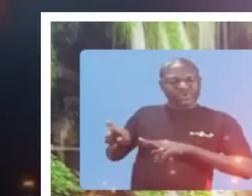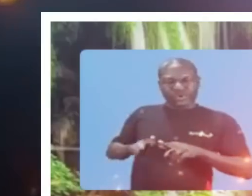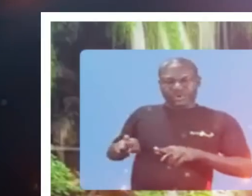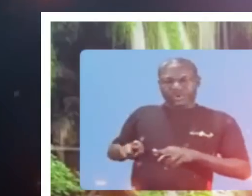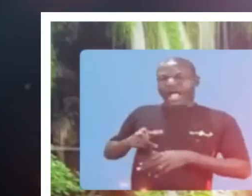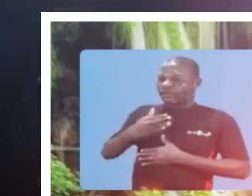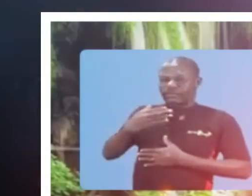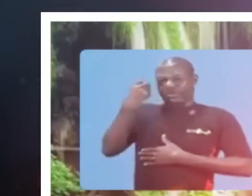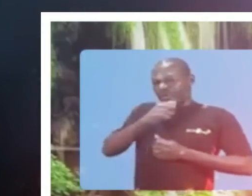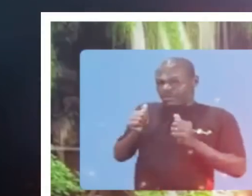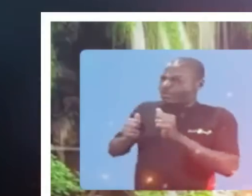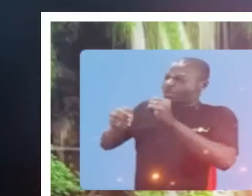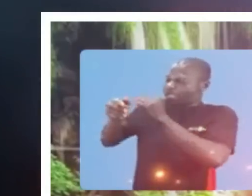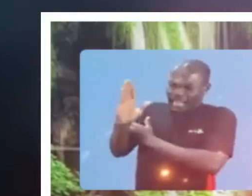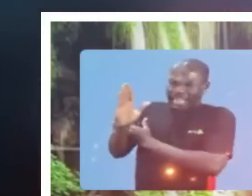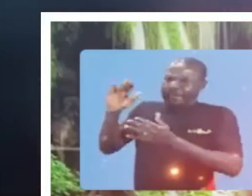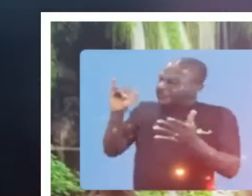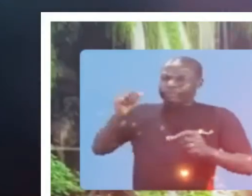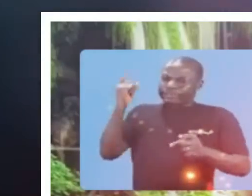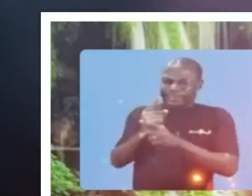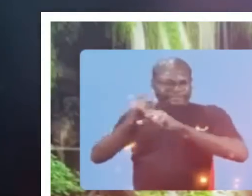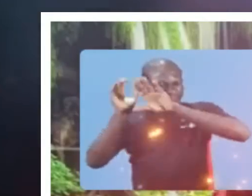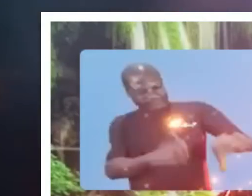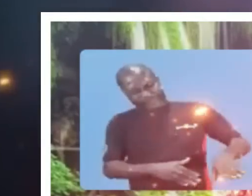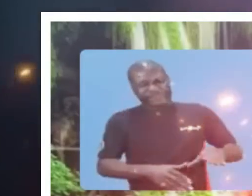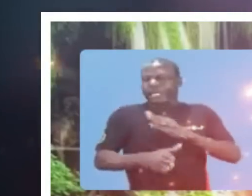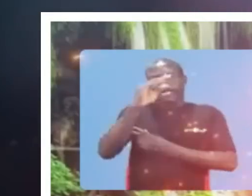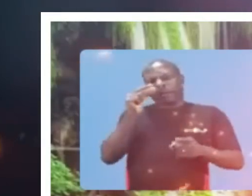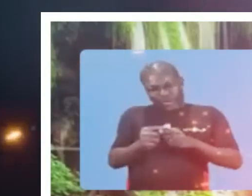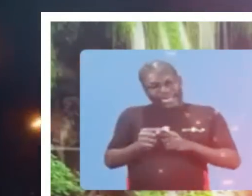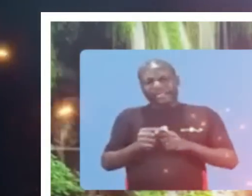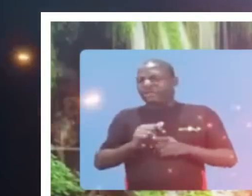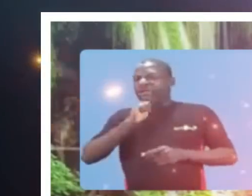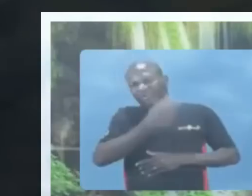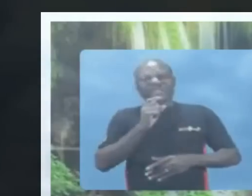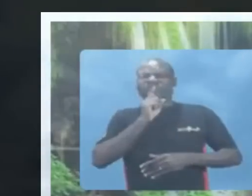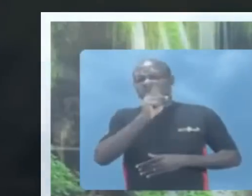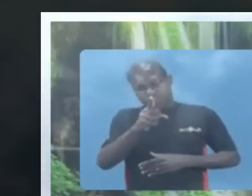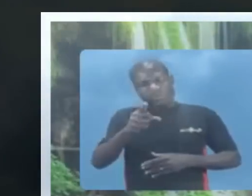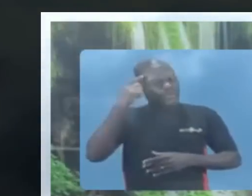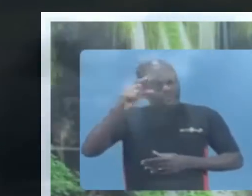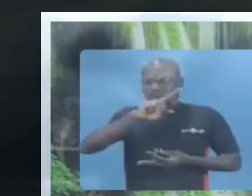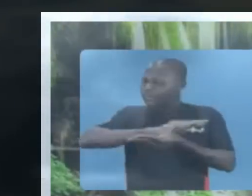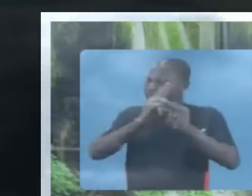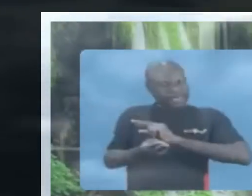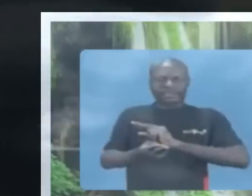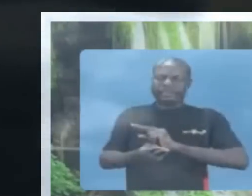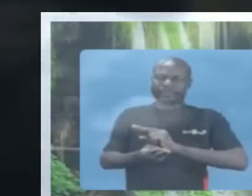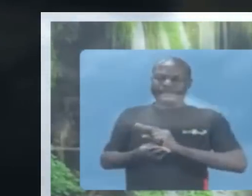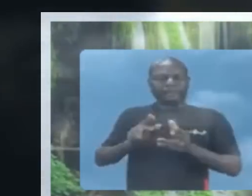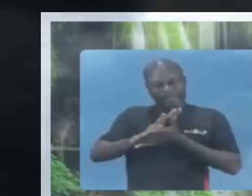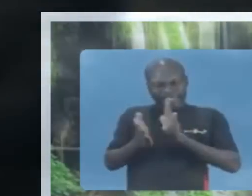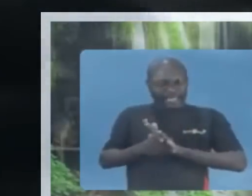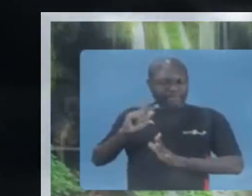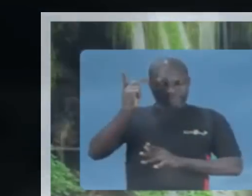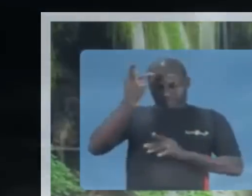never share. A software, a seven Yanko Pon and Nantin Soswa, and go be yet Yanya, or that Pamu Waka, and then Nipanya against Akaran Soswa, as of one of